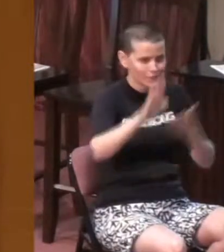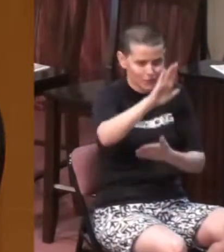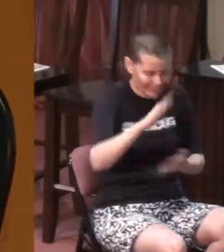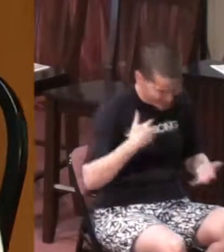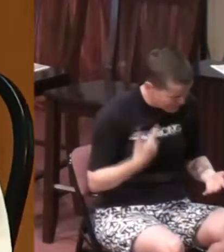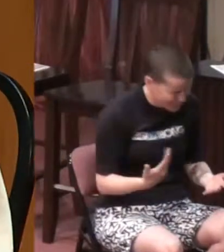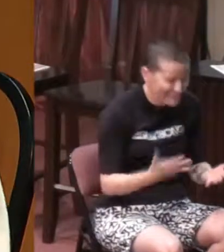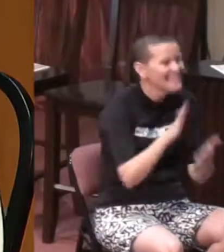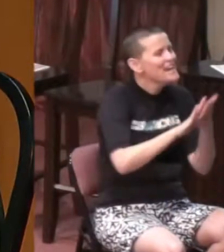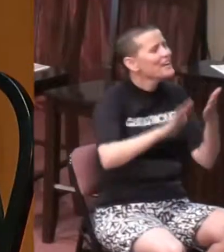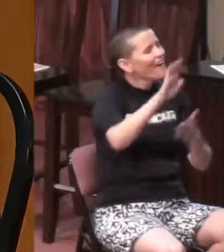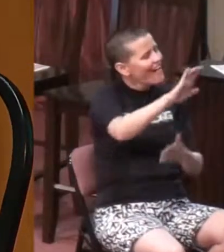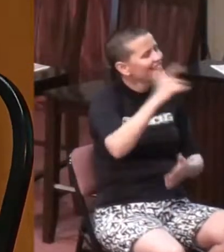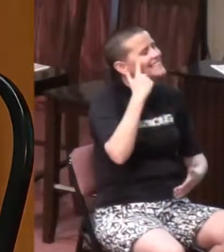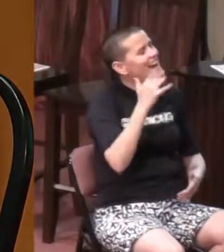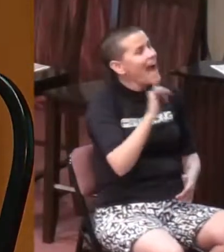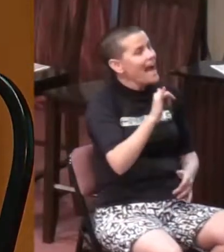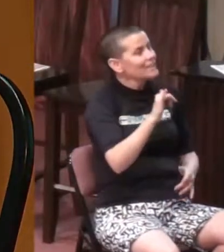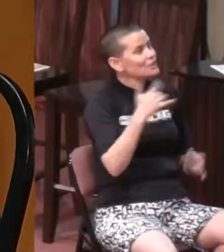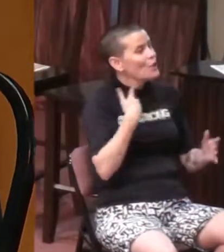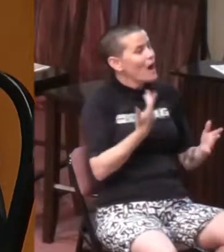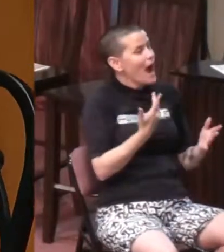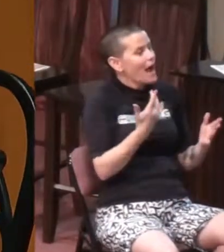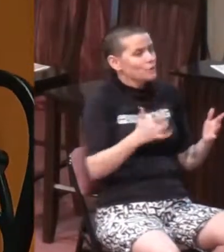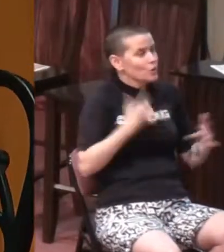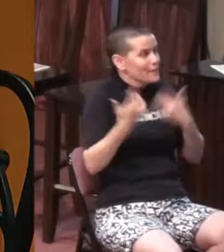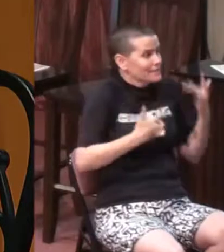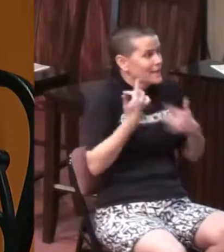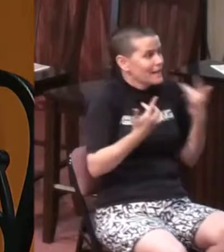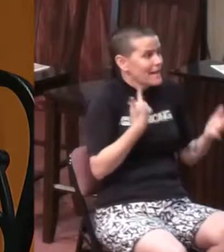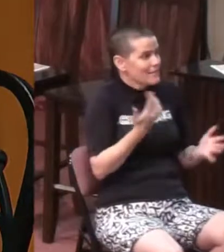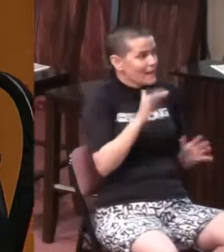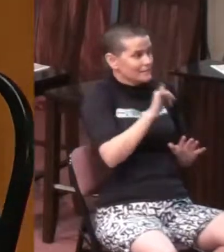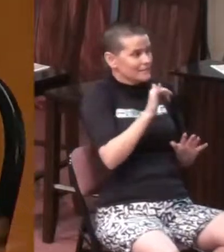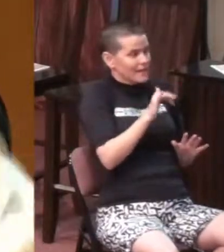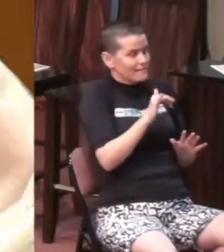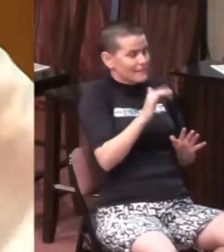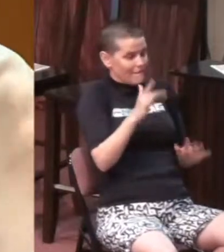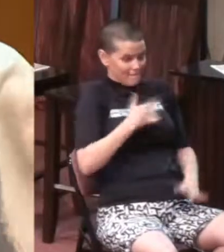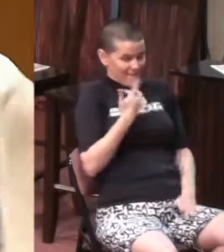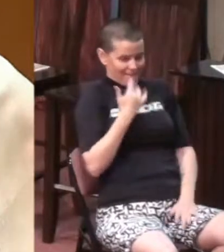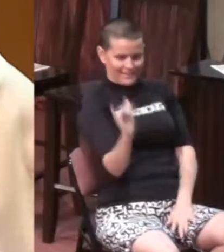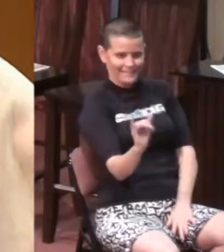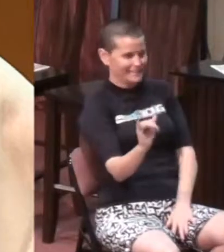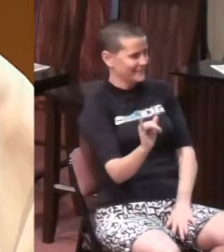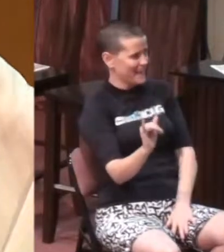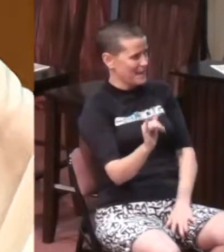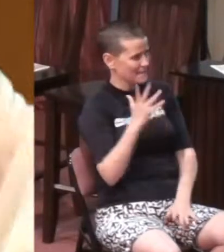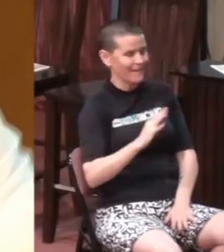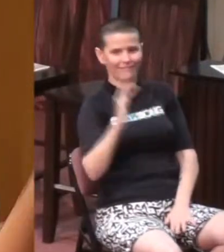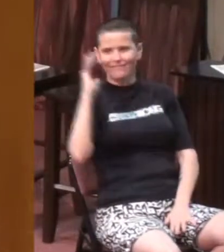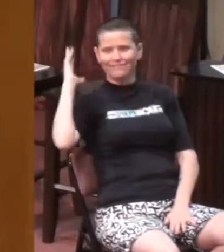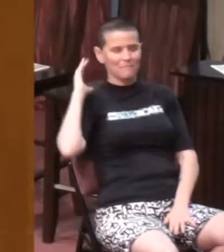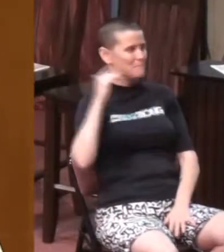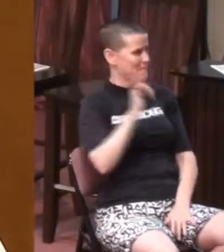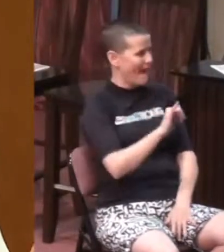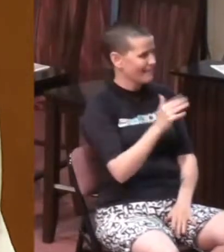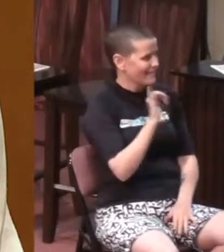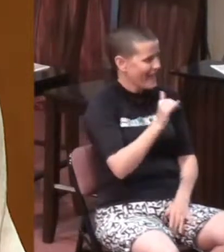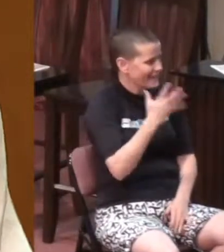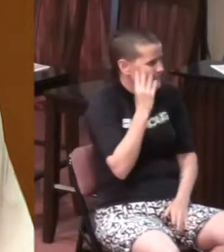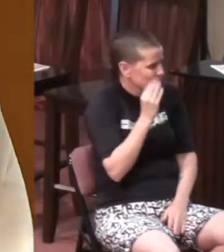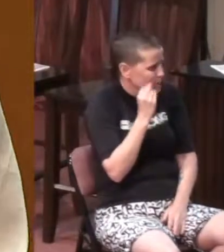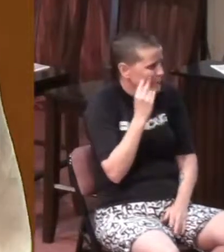like, I've got to have this conversation with you. You've got to know, as if you were sitting here with me, what goodness is